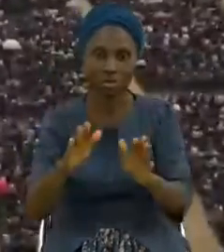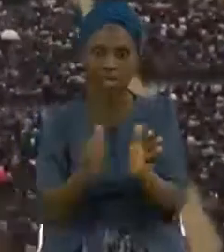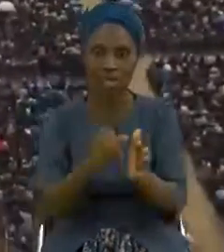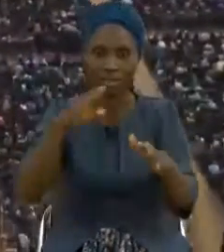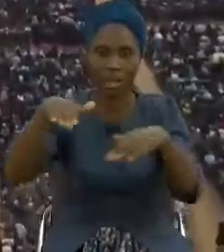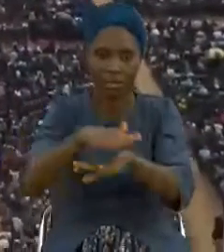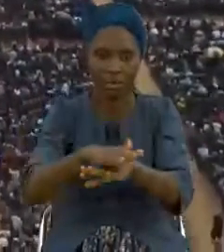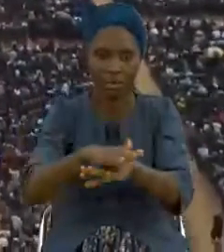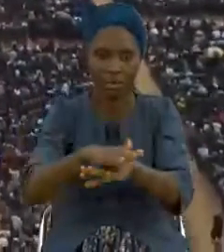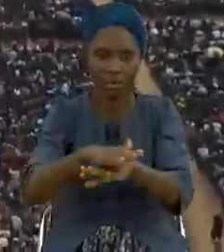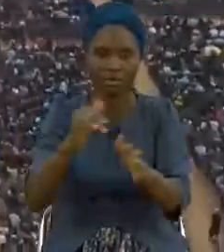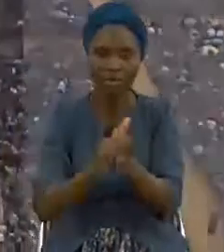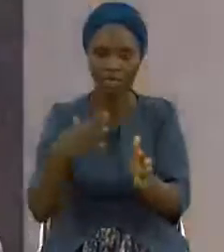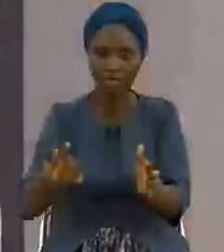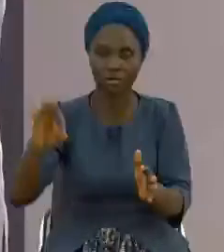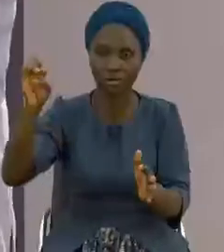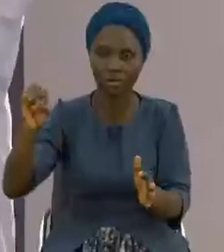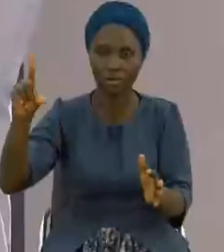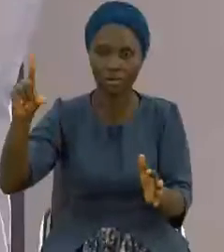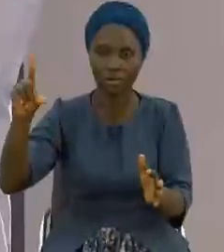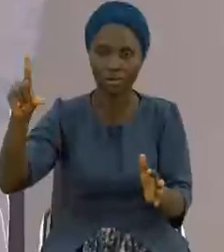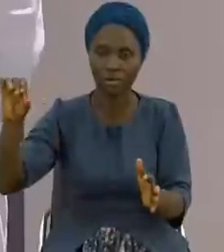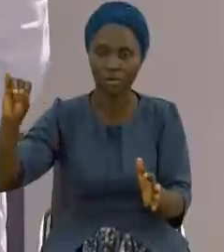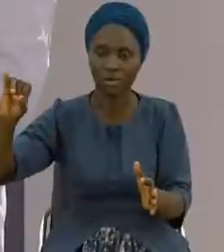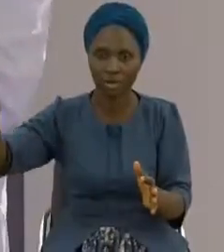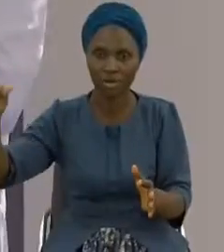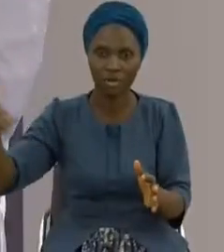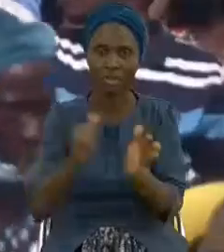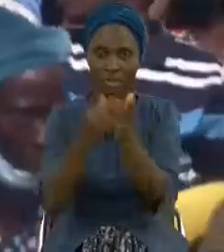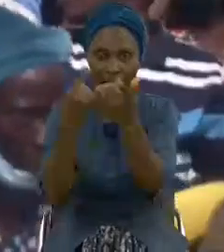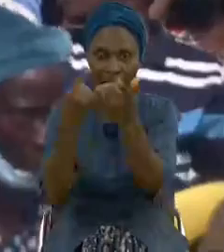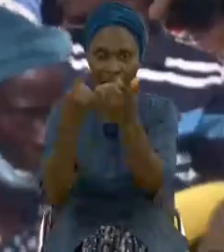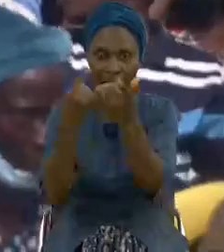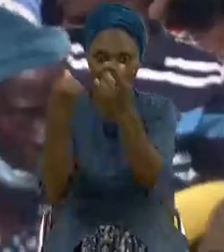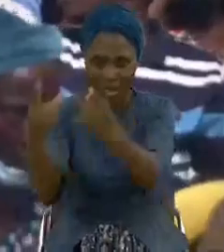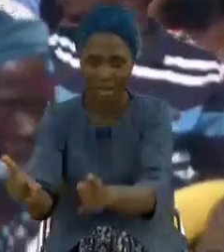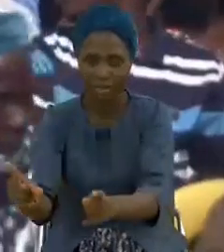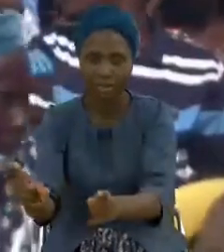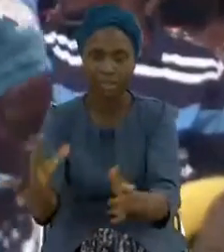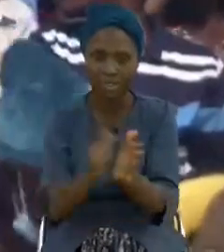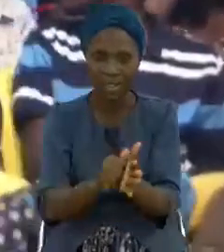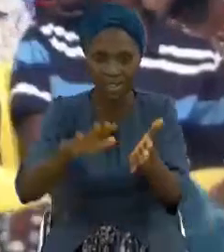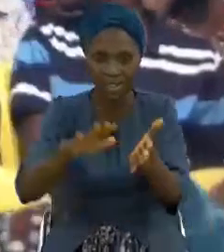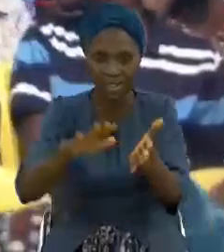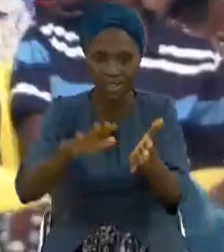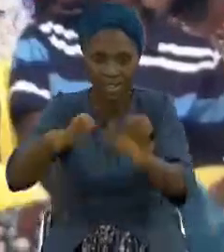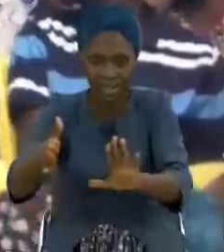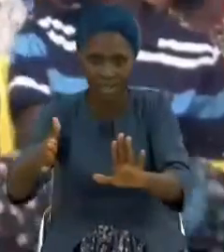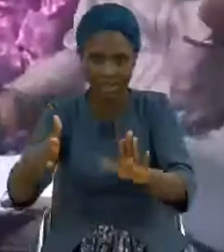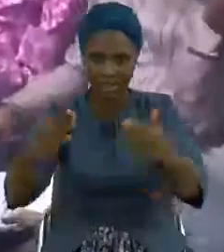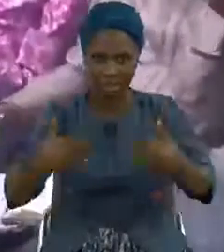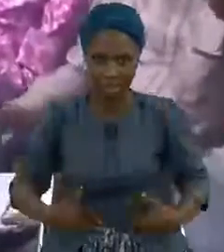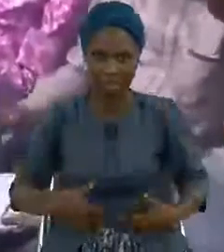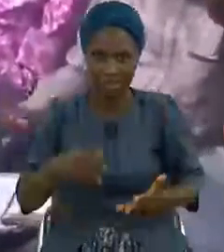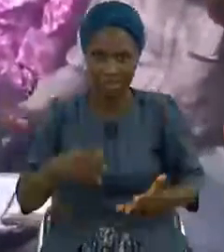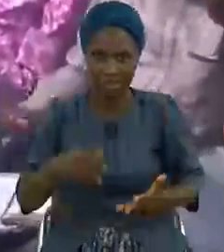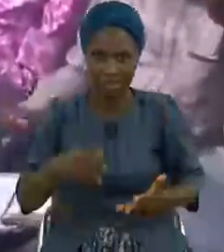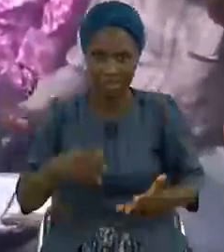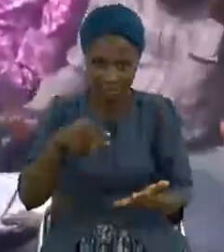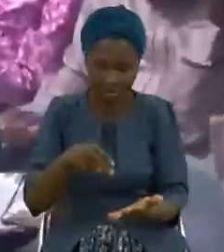dead body got up and came alive. I thought you'll be excited.